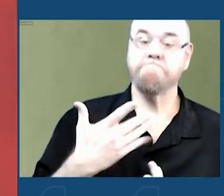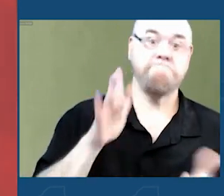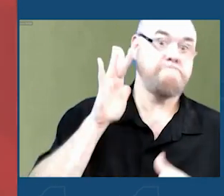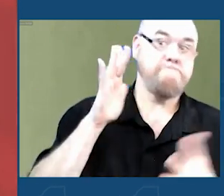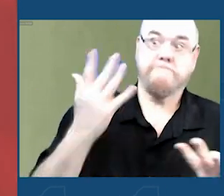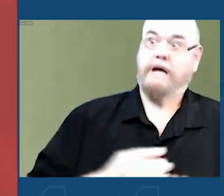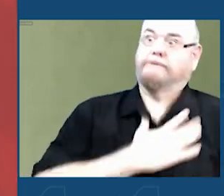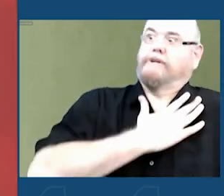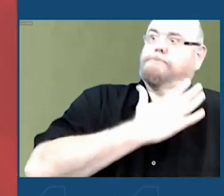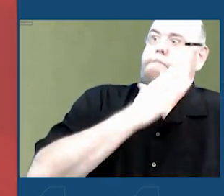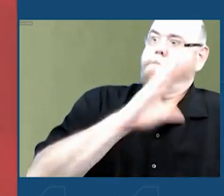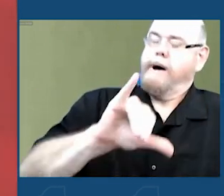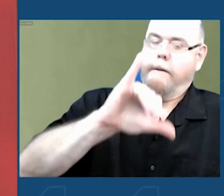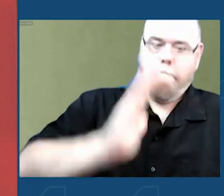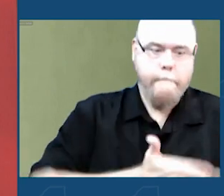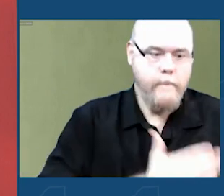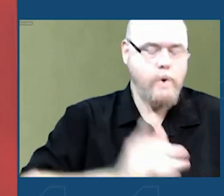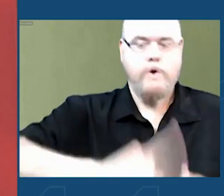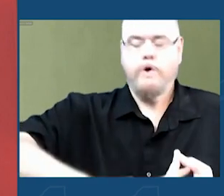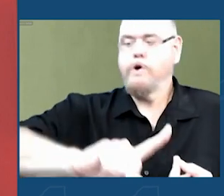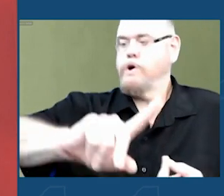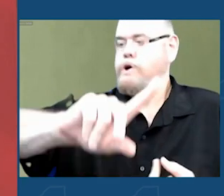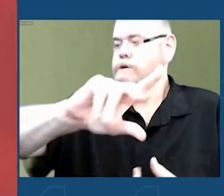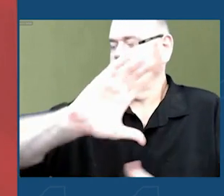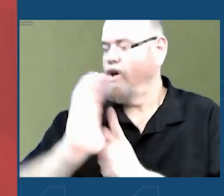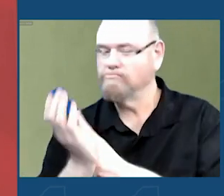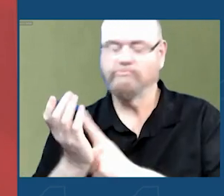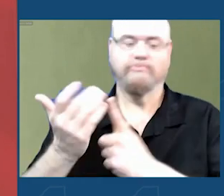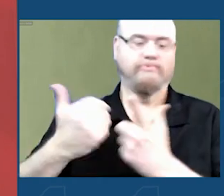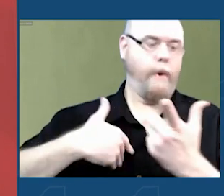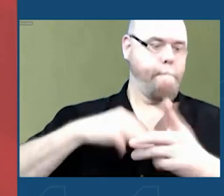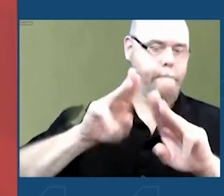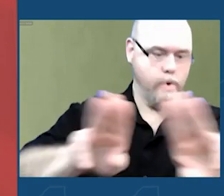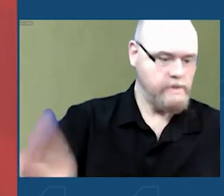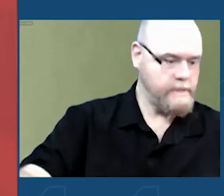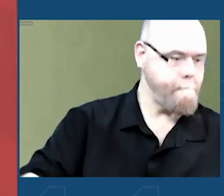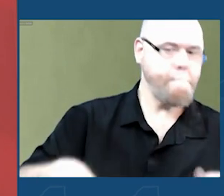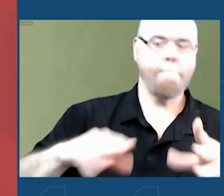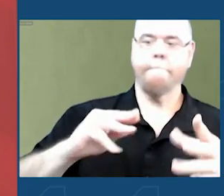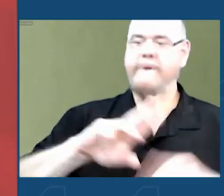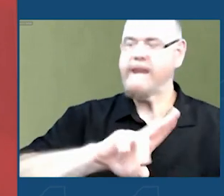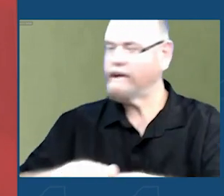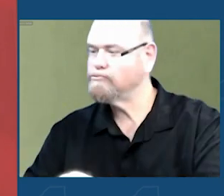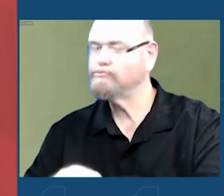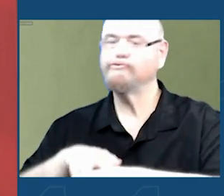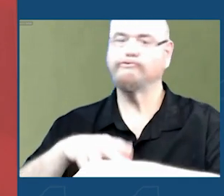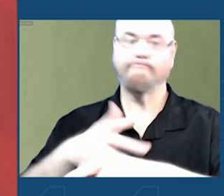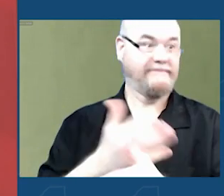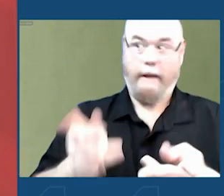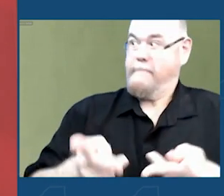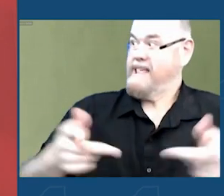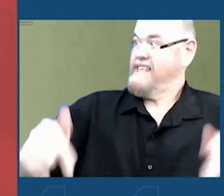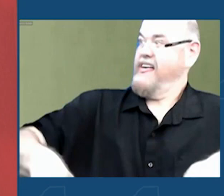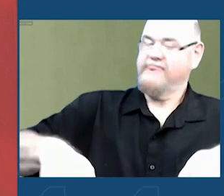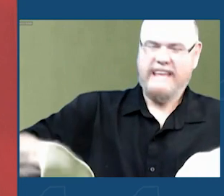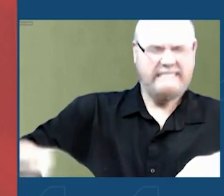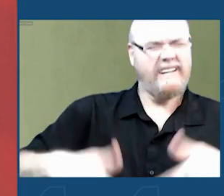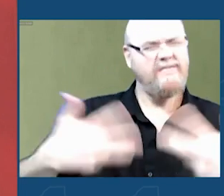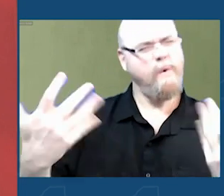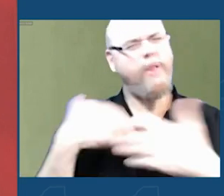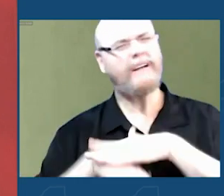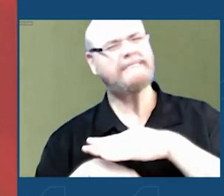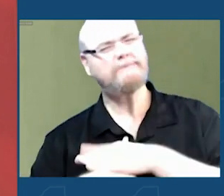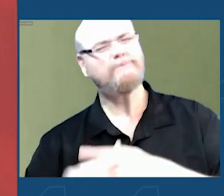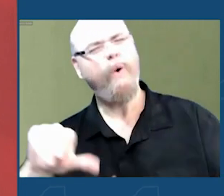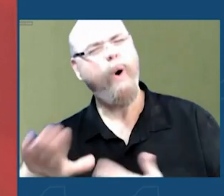visiting museums, visiting nature in a place like this. We want that available and accessible to all New Yorkers. That is what today is all about, and I